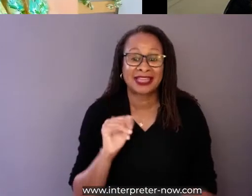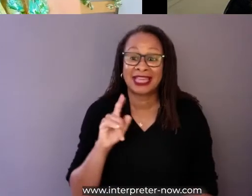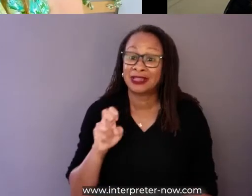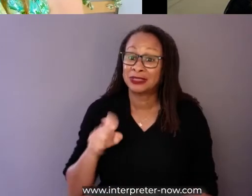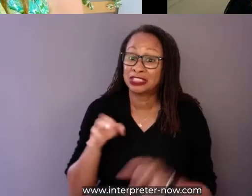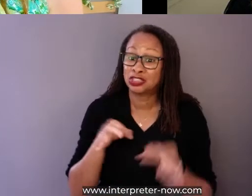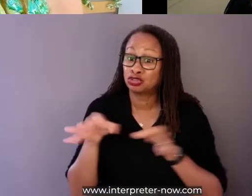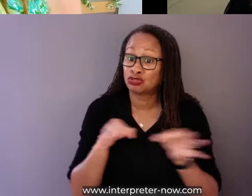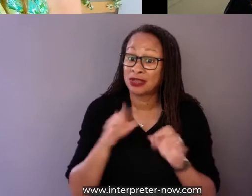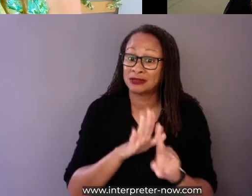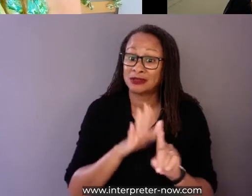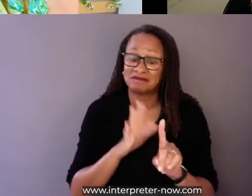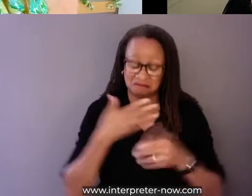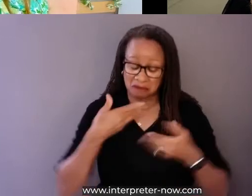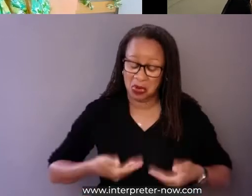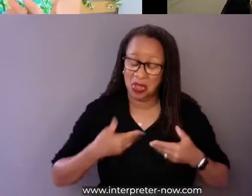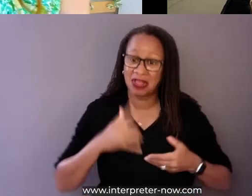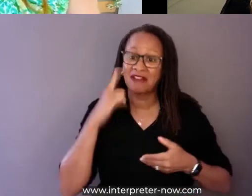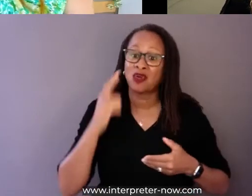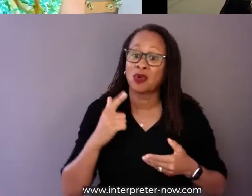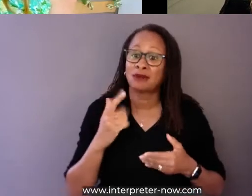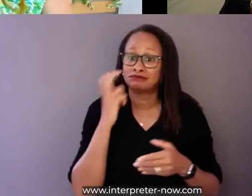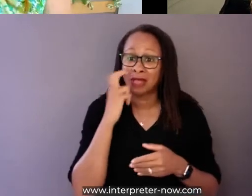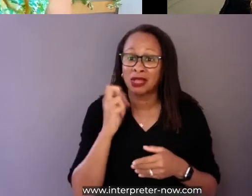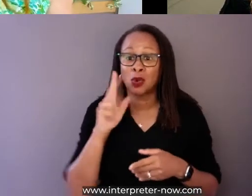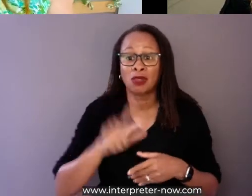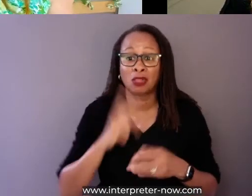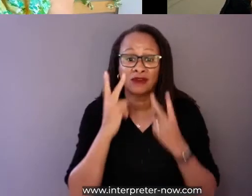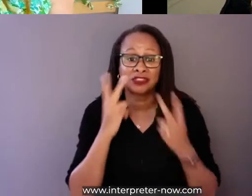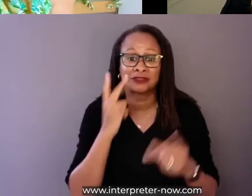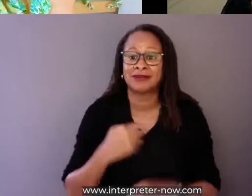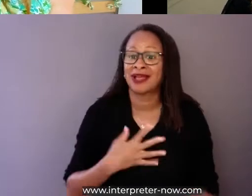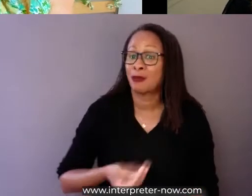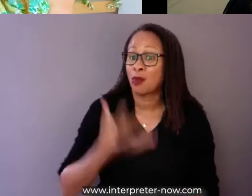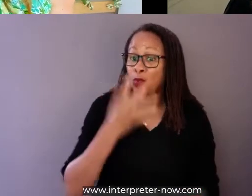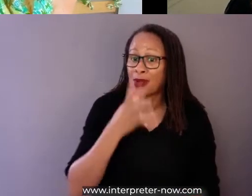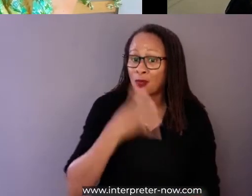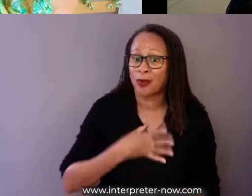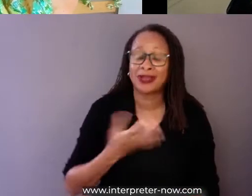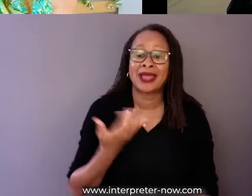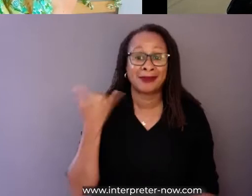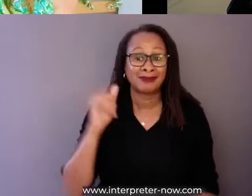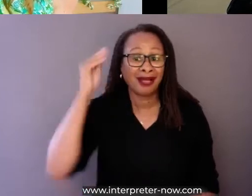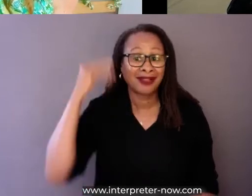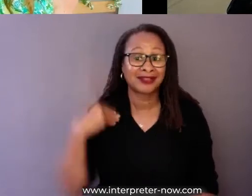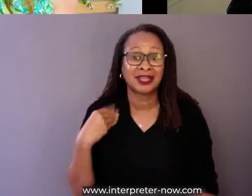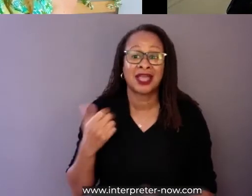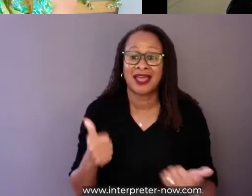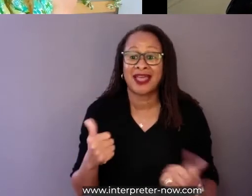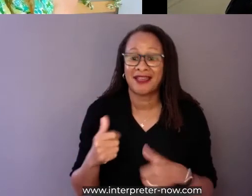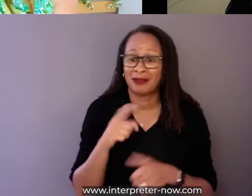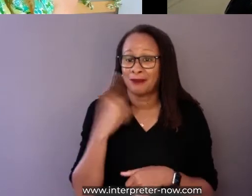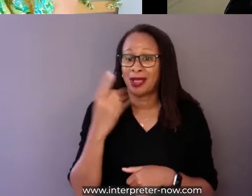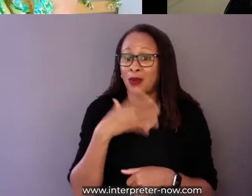who's blind or low vision as well. So I'll start. I'm a white woman with long blonde and red hair, wearing black and white